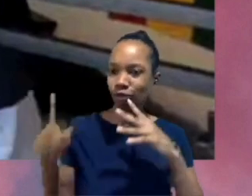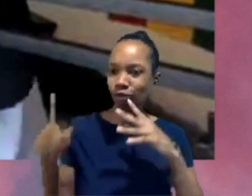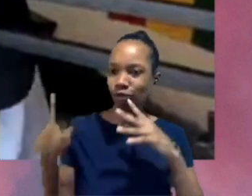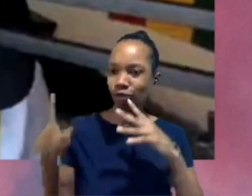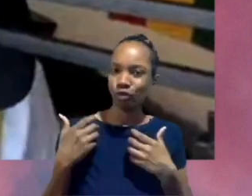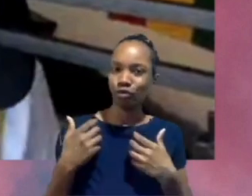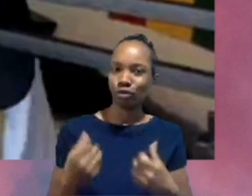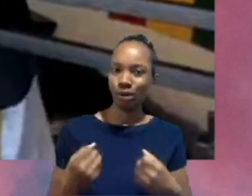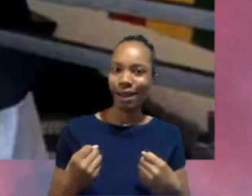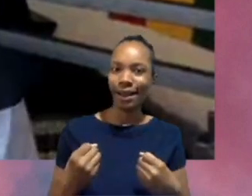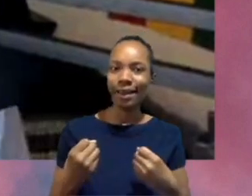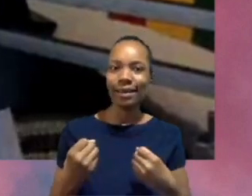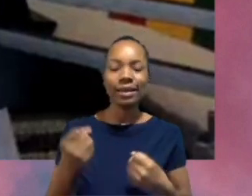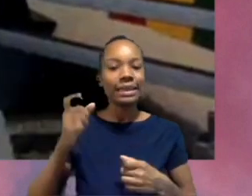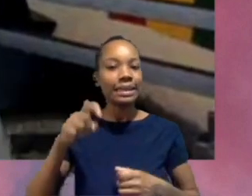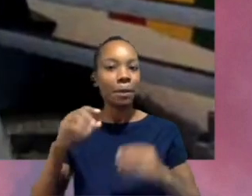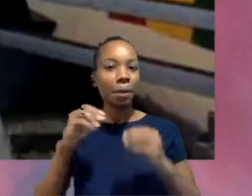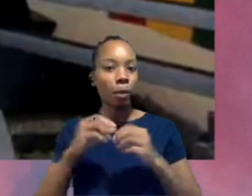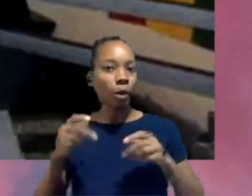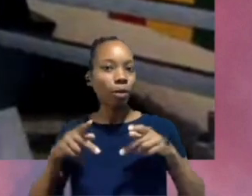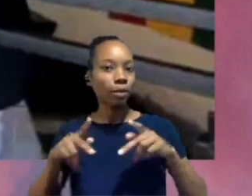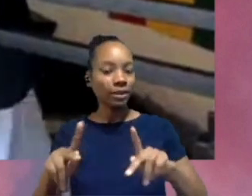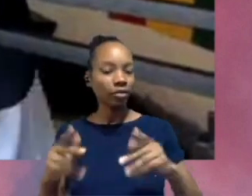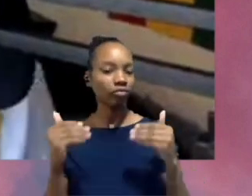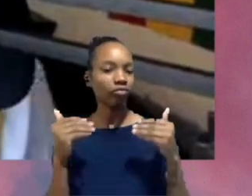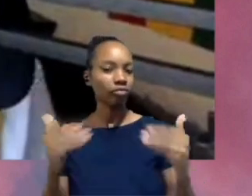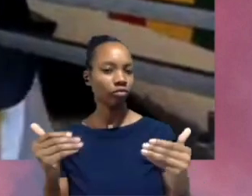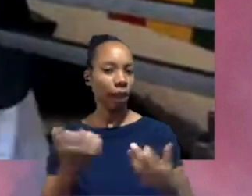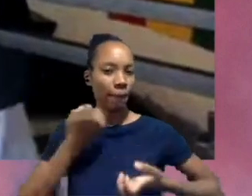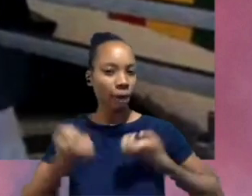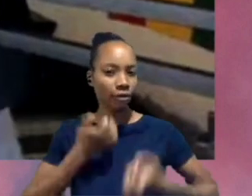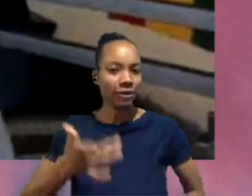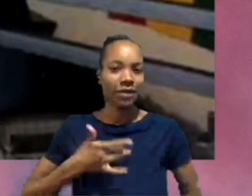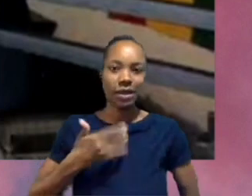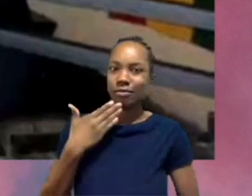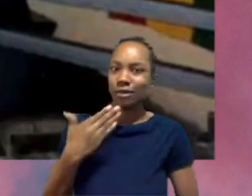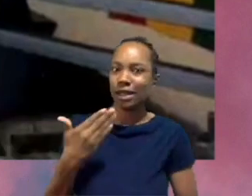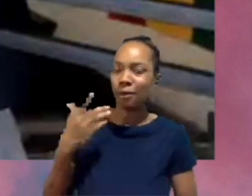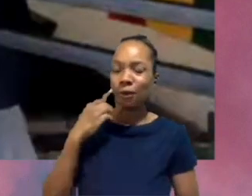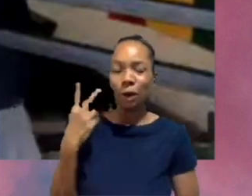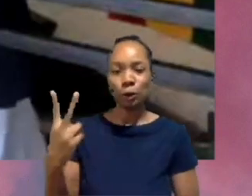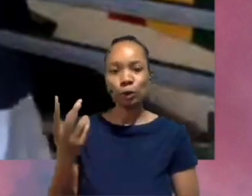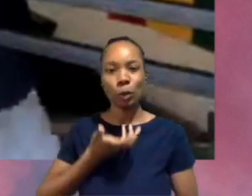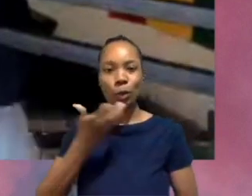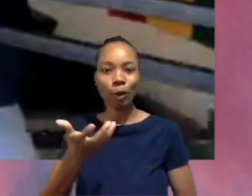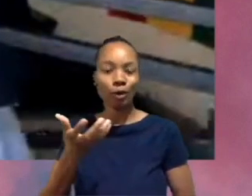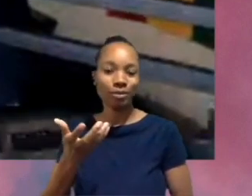of us give ourselves permission to do so after tonight. Thank you for those two powerful pieces, Jaira. Appreciate you so much.